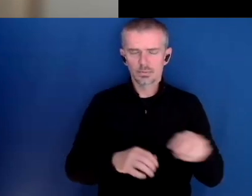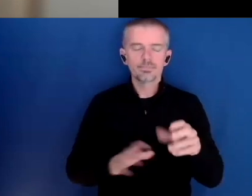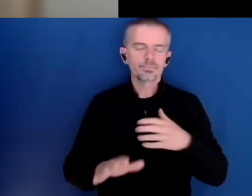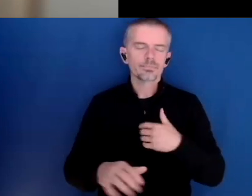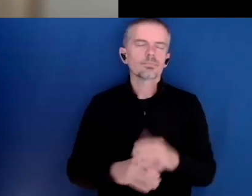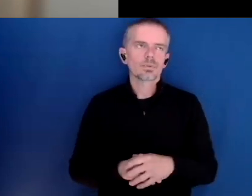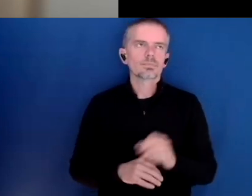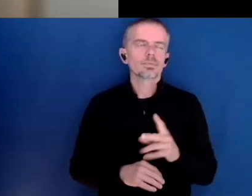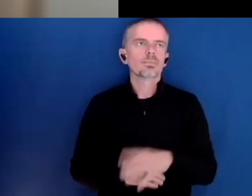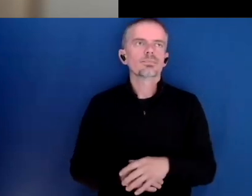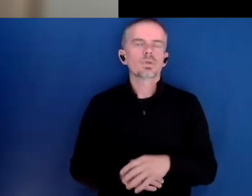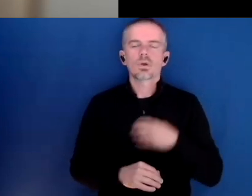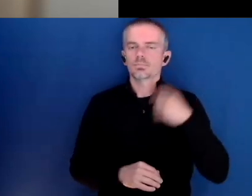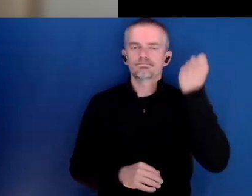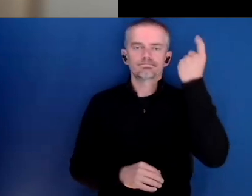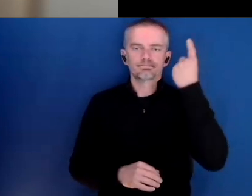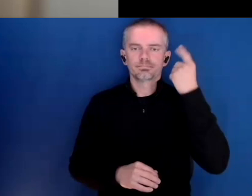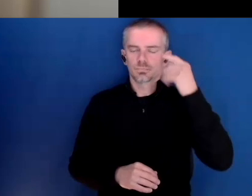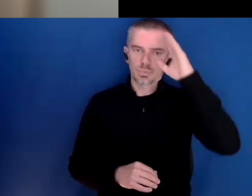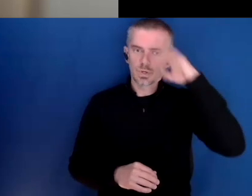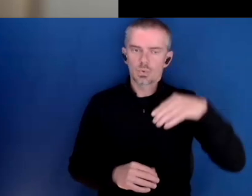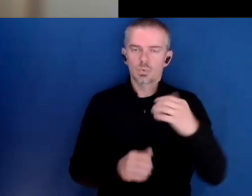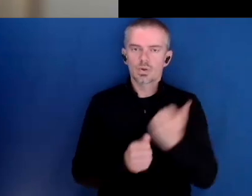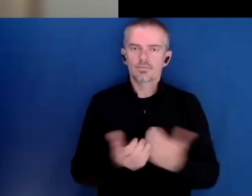that comes forward is